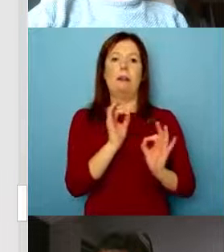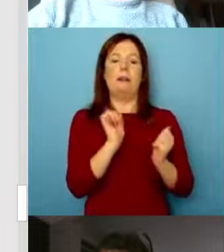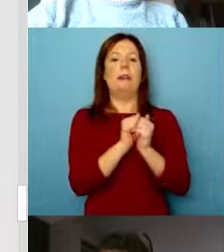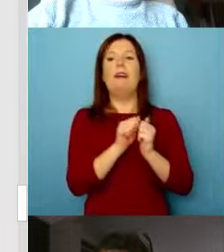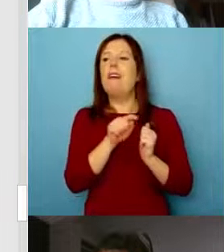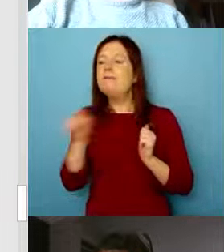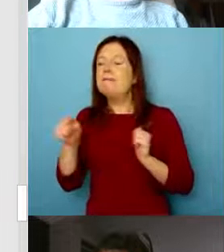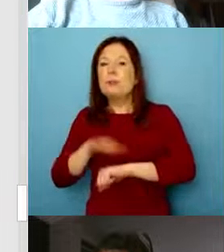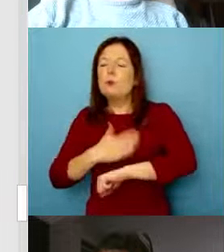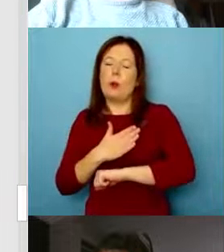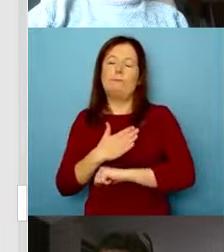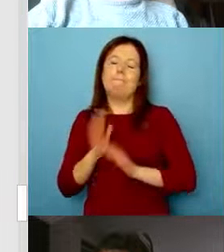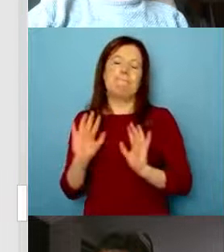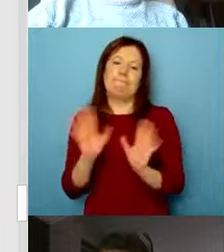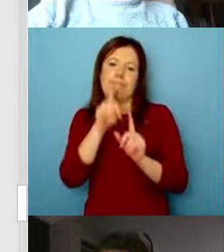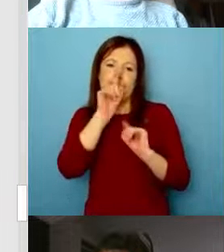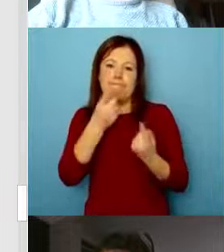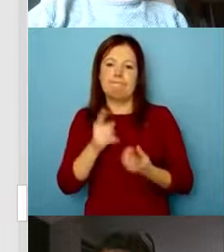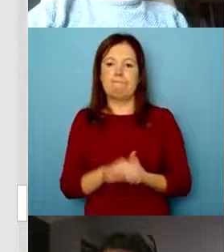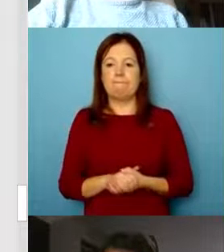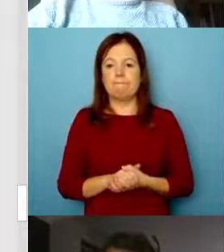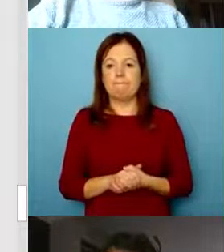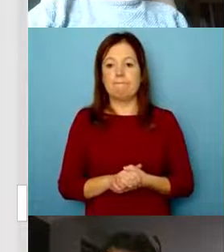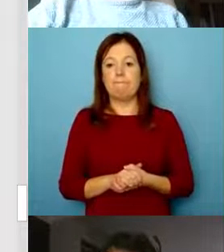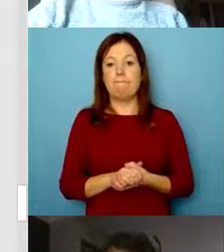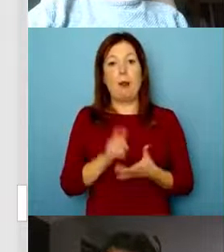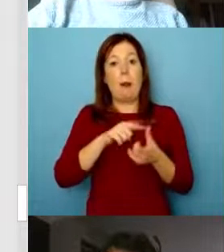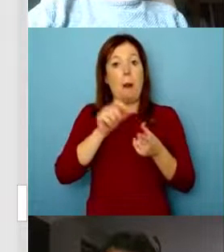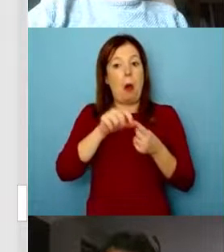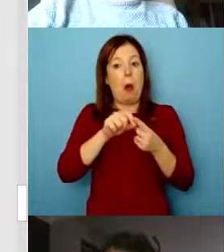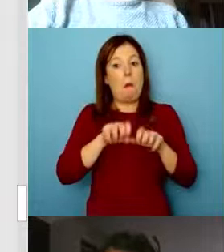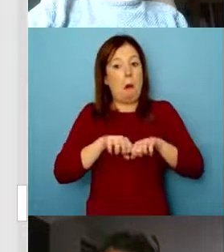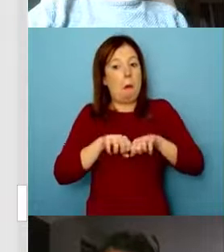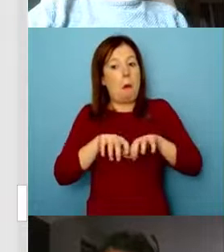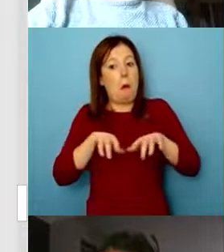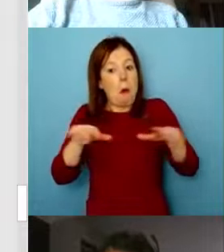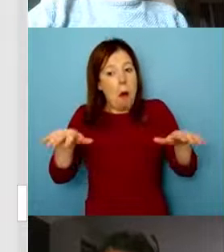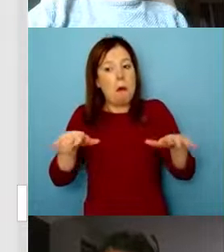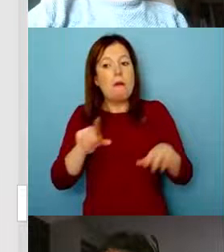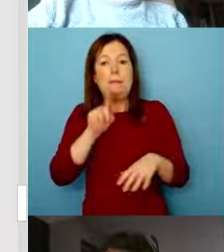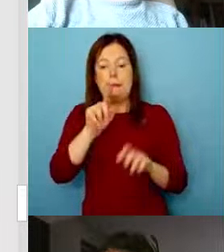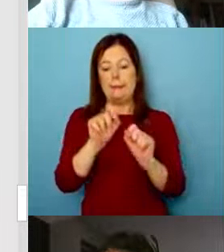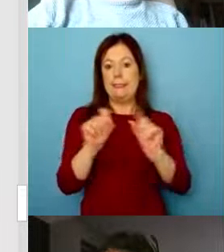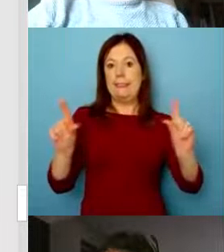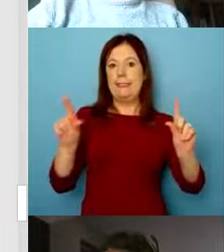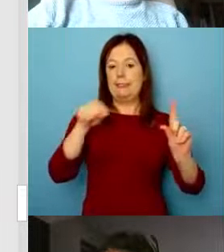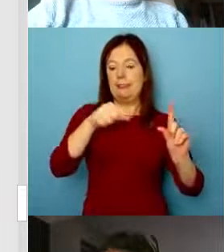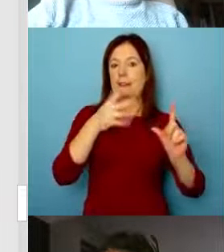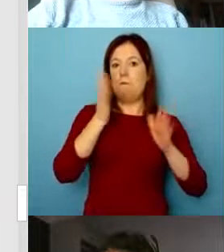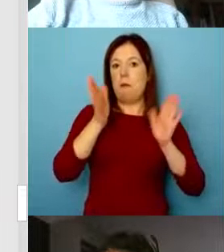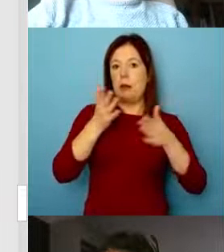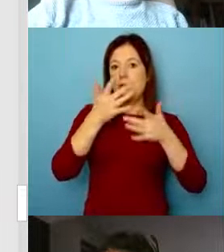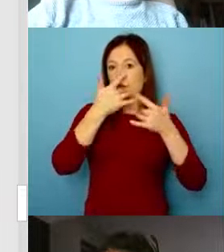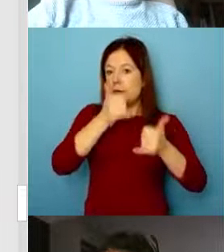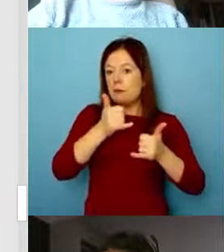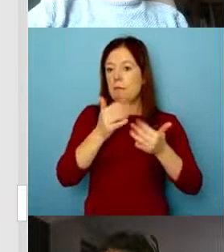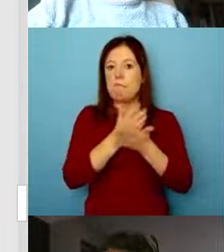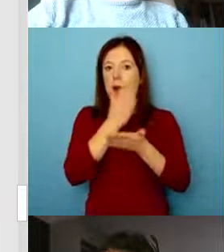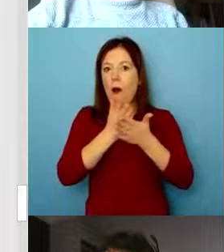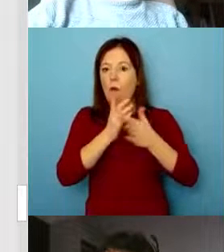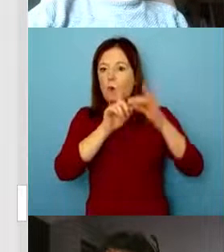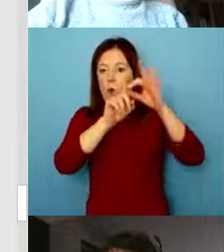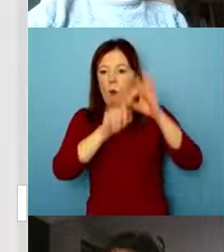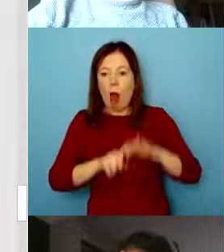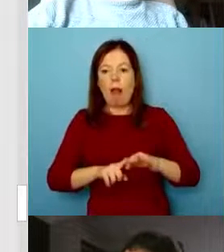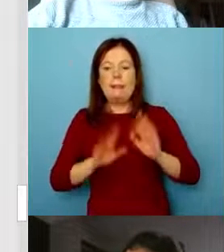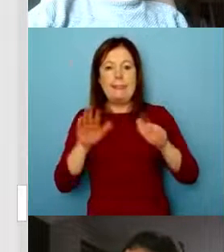And yeah, the rollout has been very successful, but on each of these devices, we've had to make sure that the testing is right, the experience is quality enough, and we've been